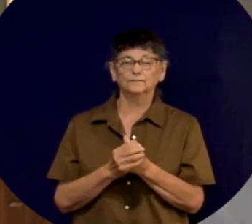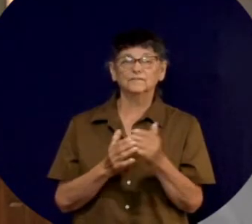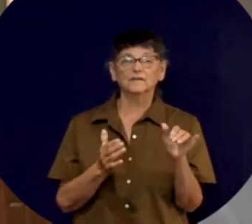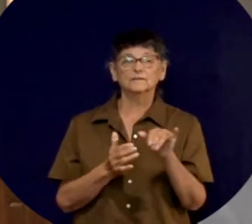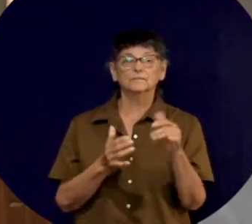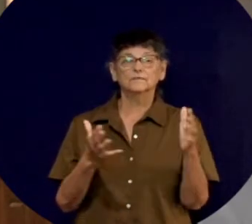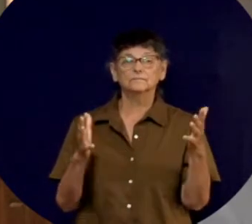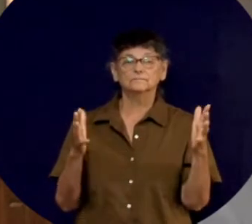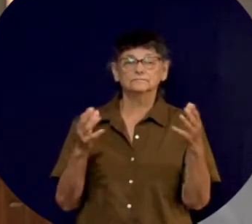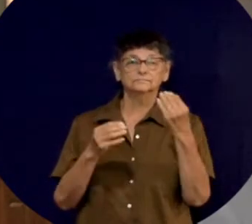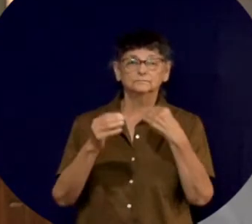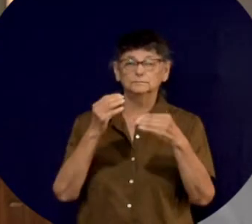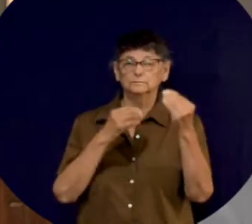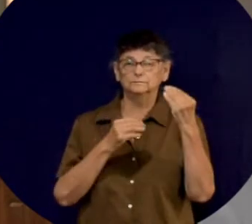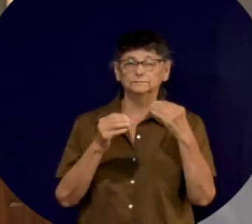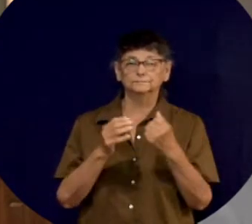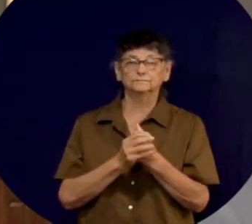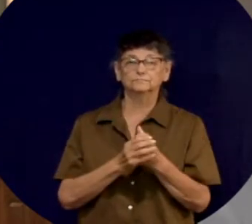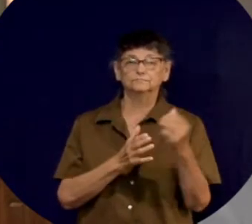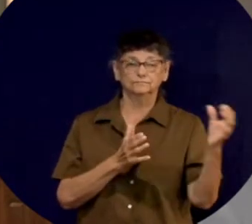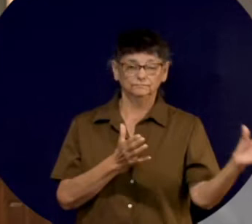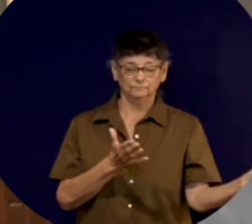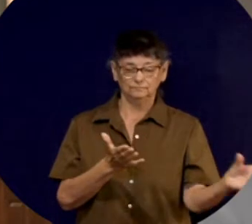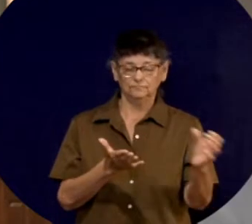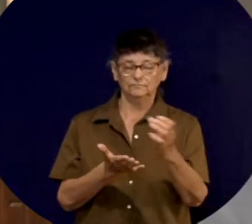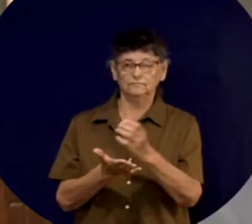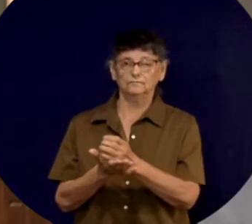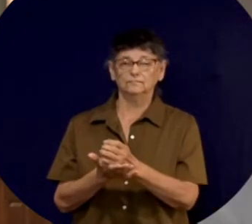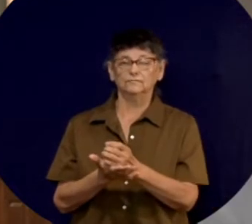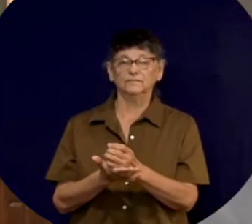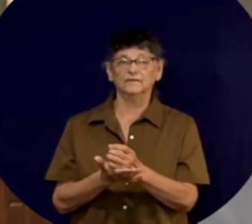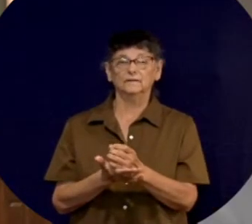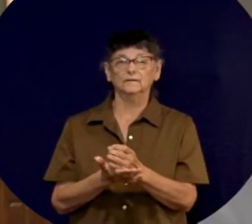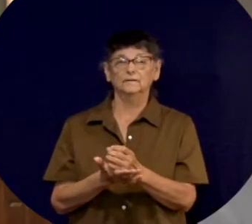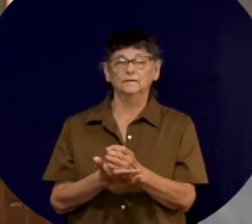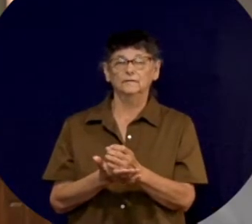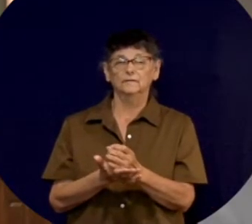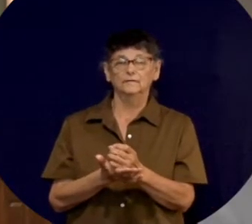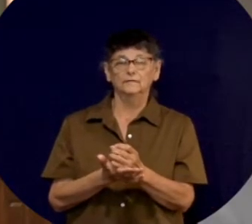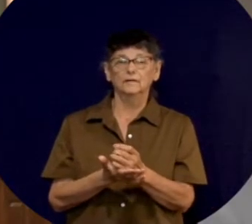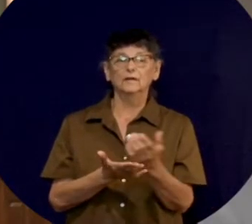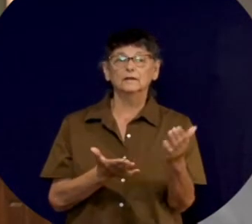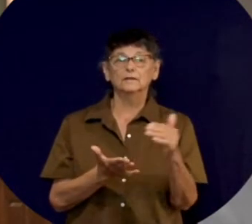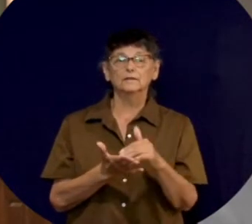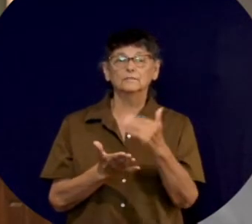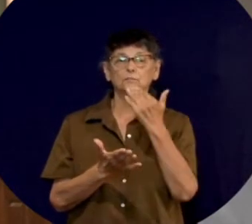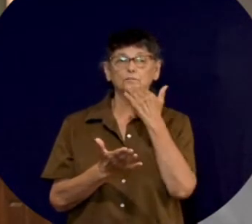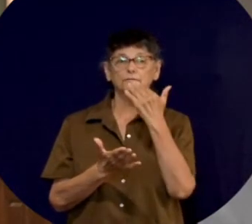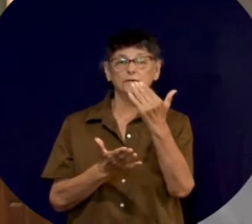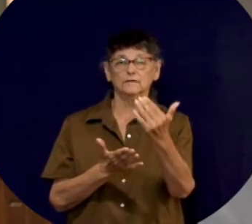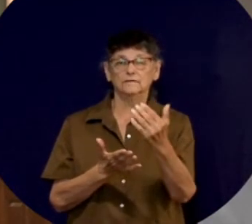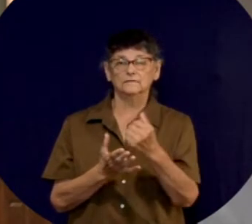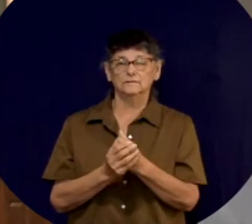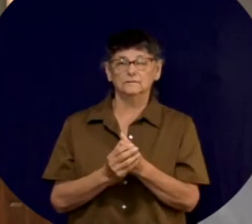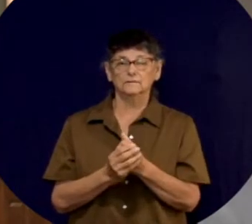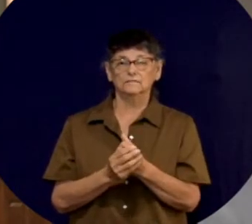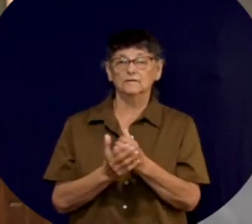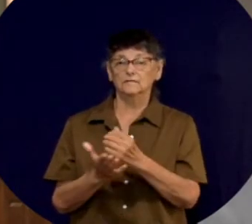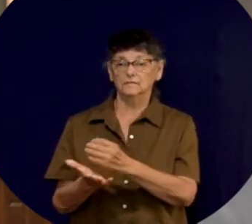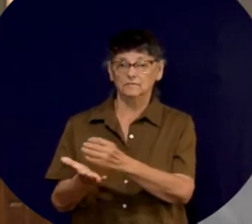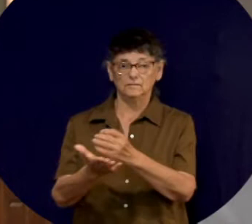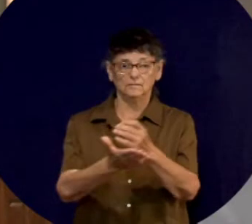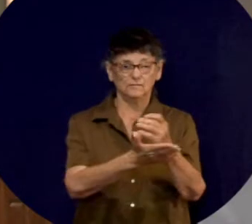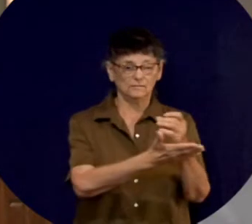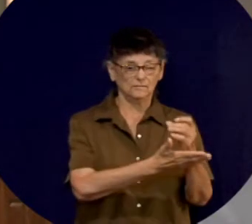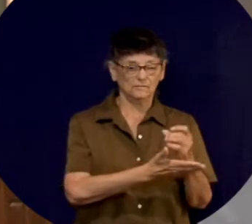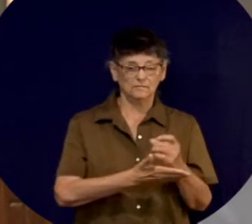In a similar way, when supper was ended, he took the chalice and, once more giving thanks, he gave